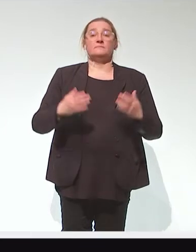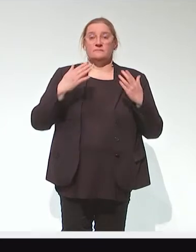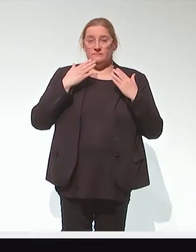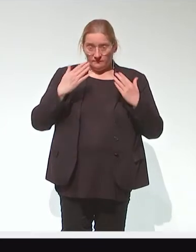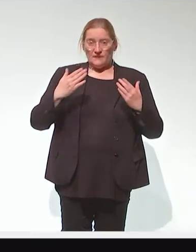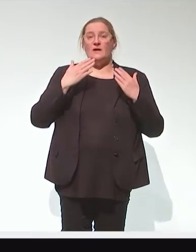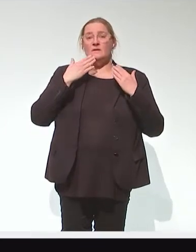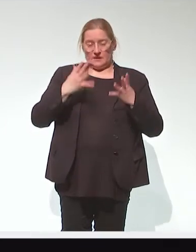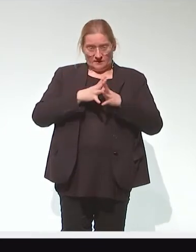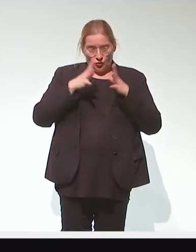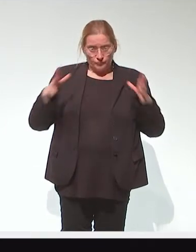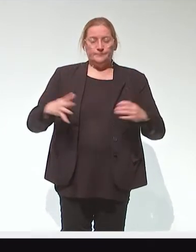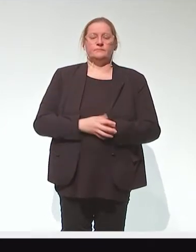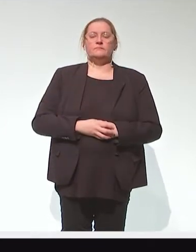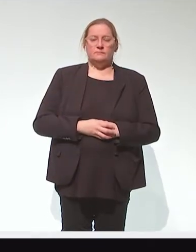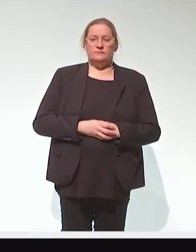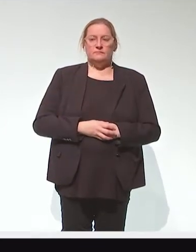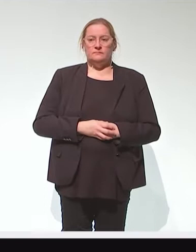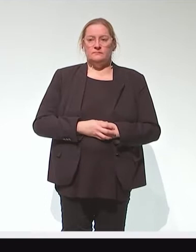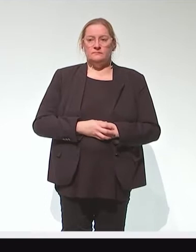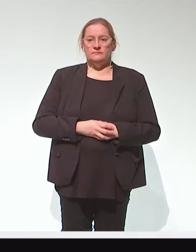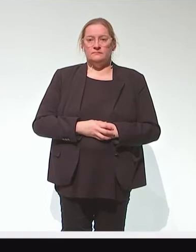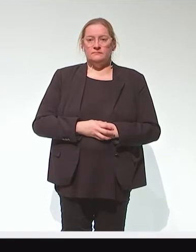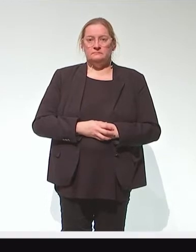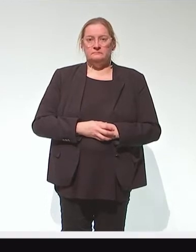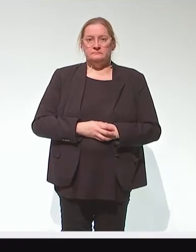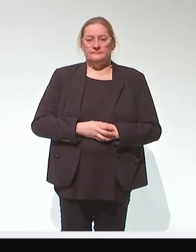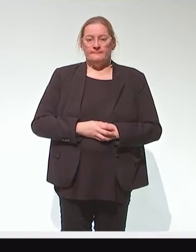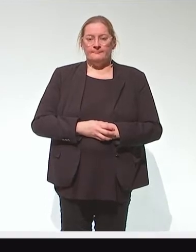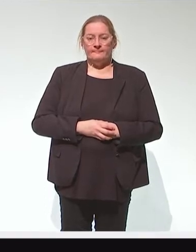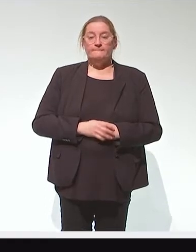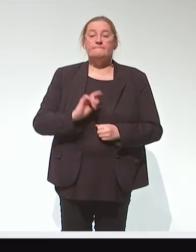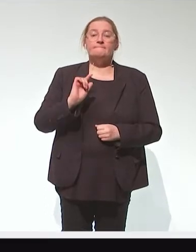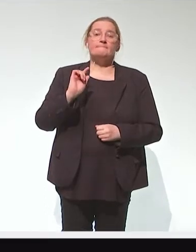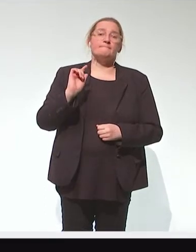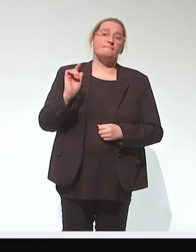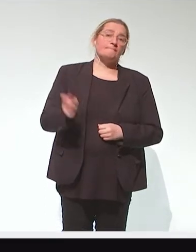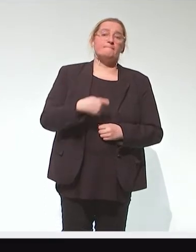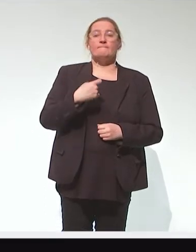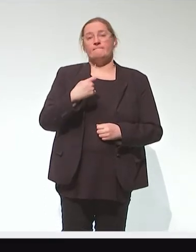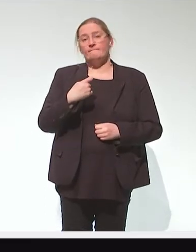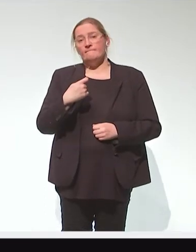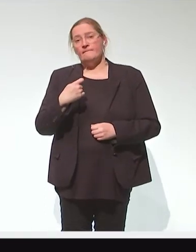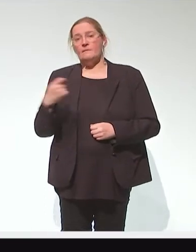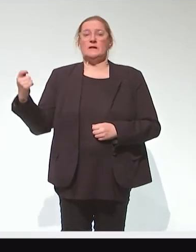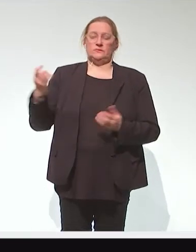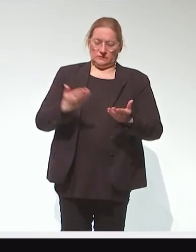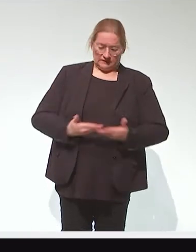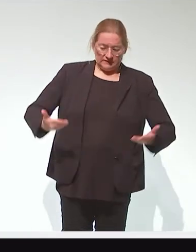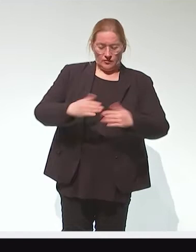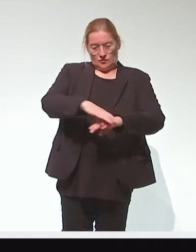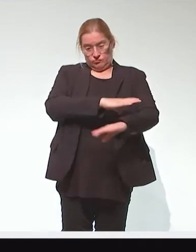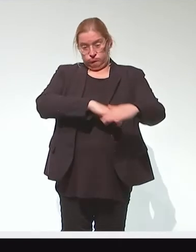Very much. There are many challenges, no doubt, but common and unique faced by member states is successfully